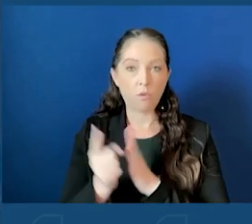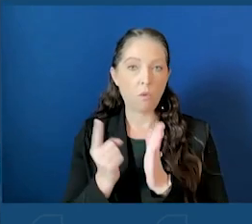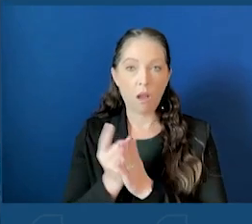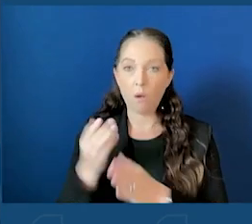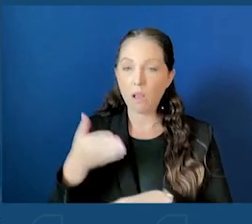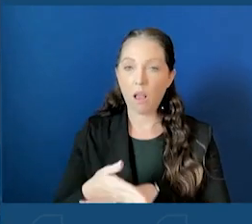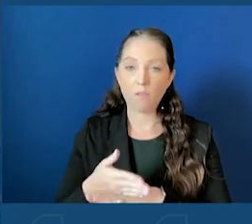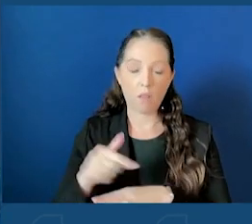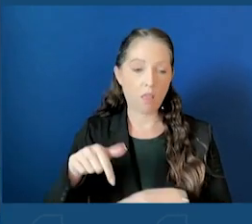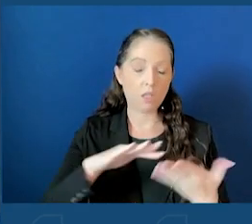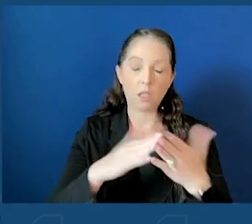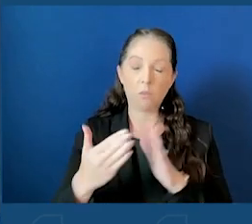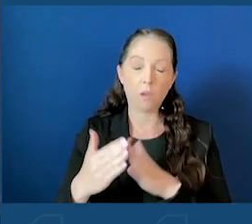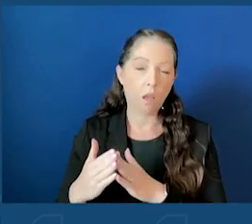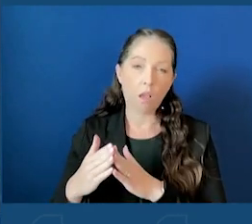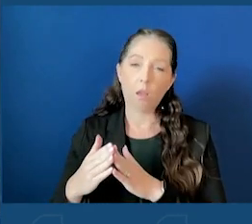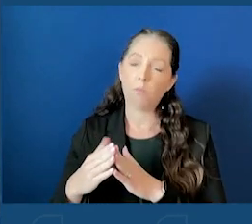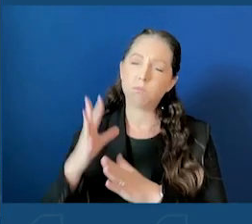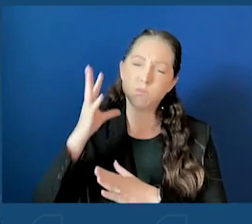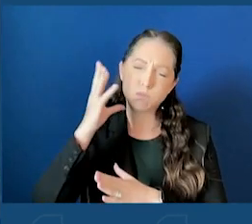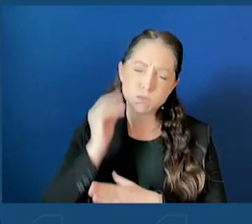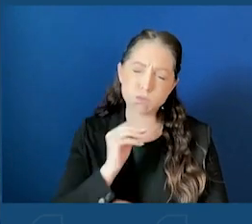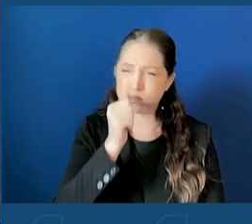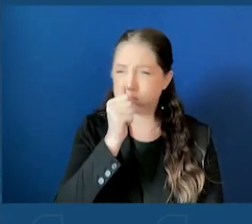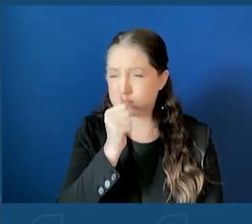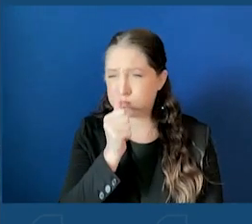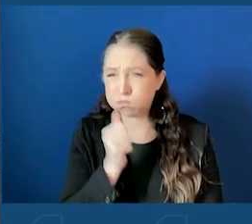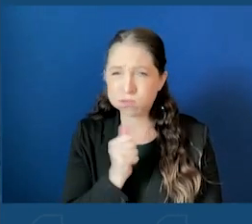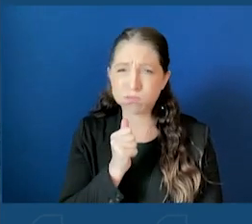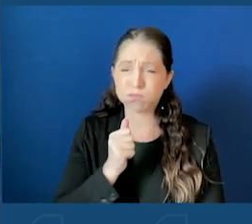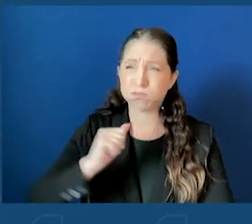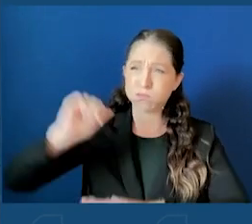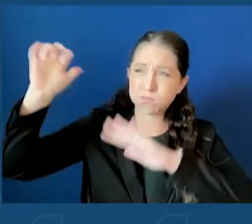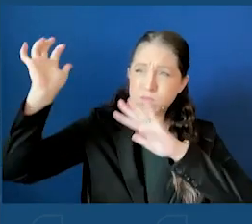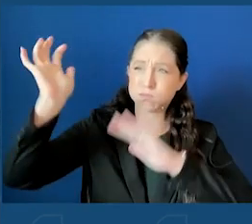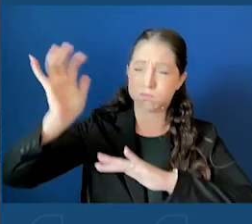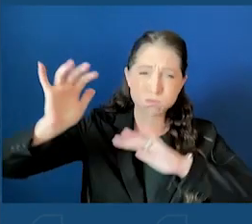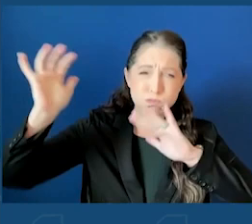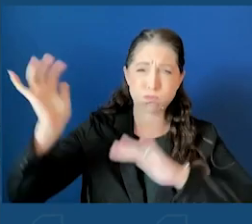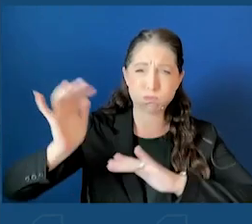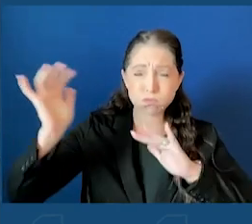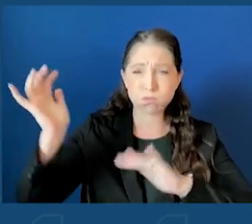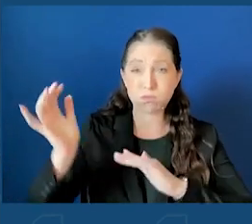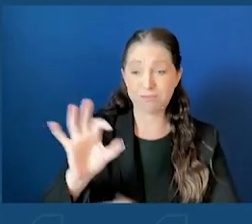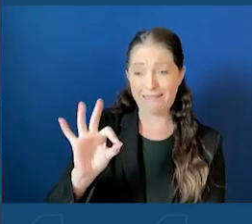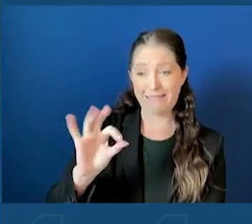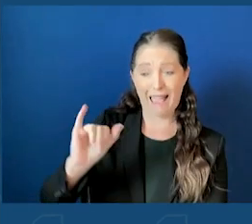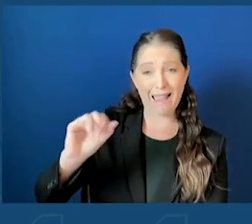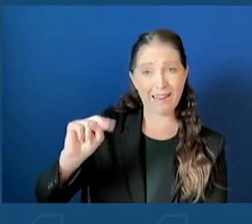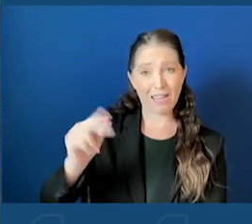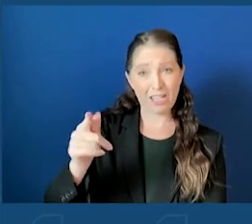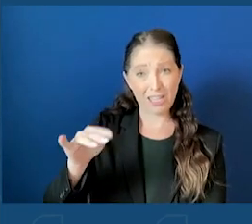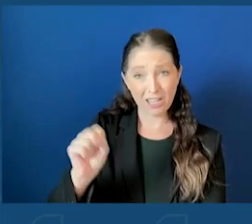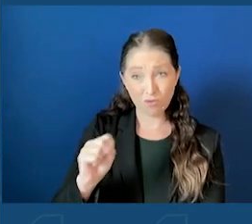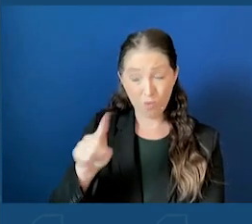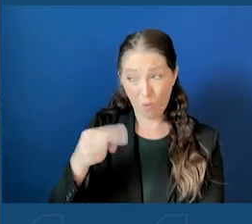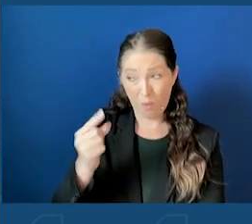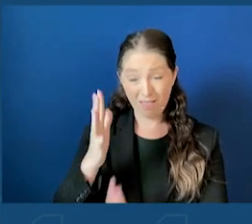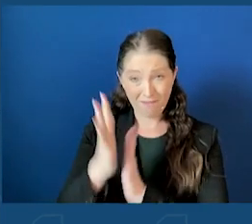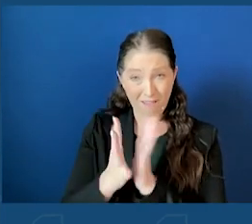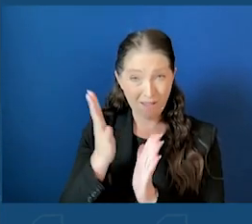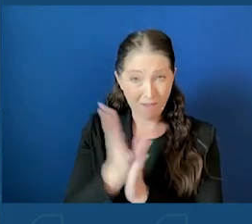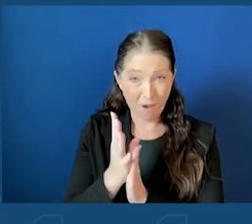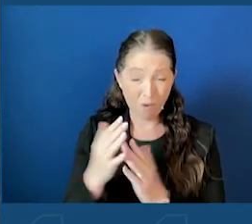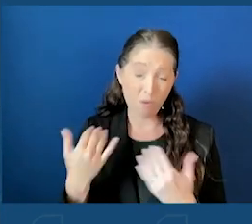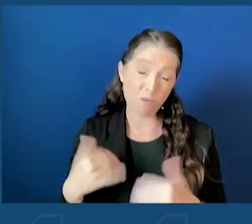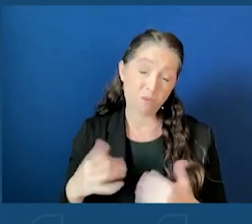just hammered so hard by the unrelenting rains, 9 inches in over 5 hours. And I